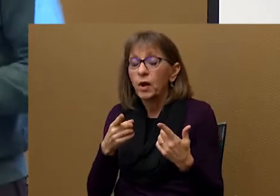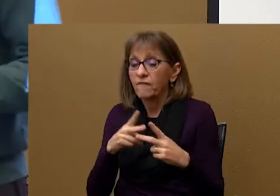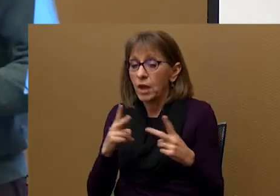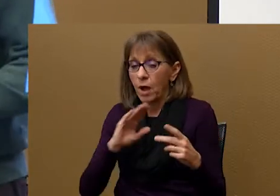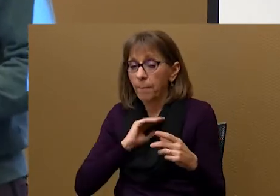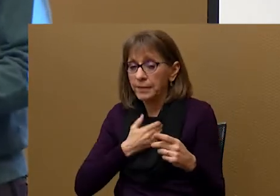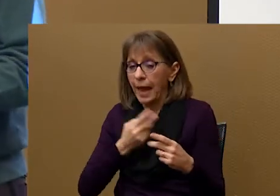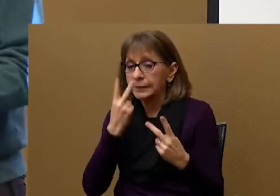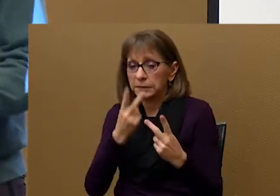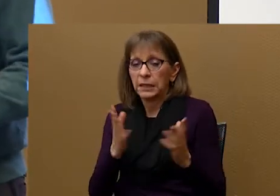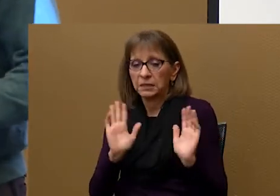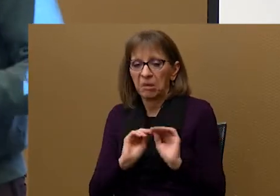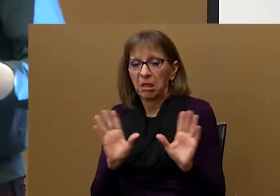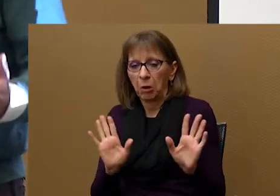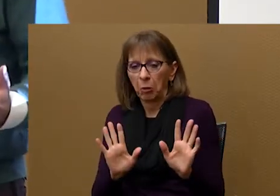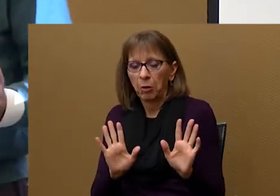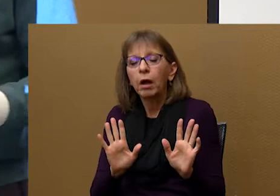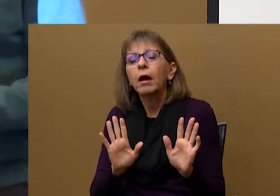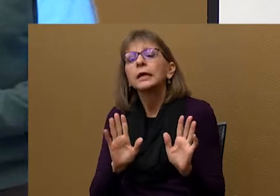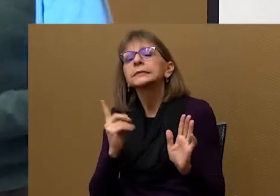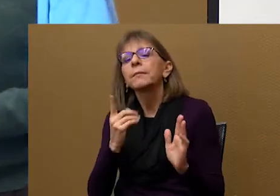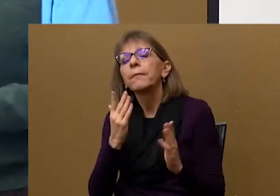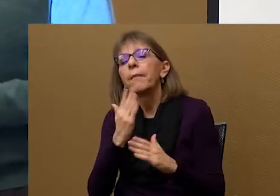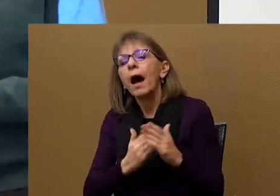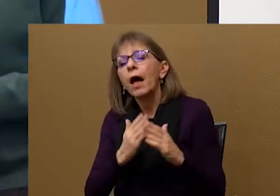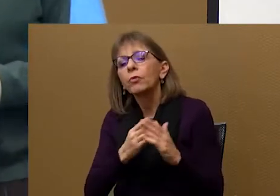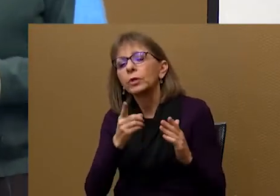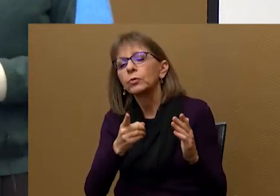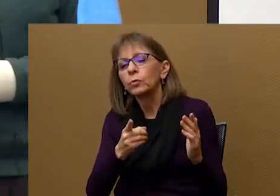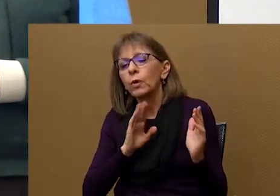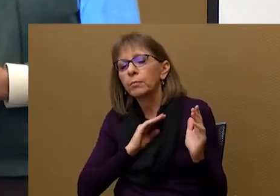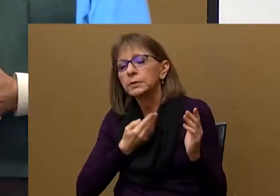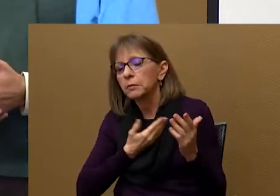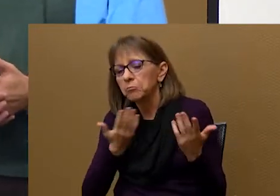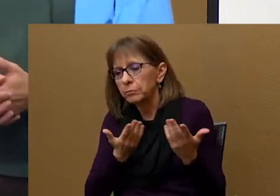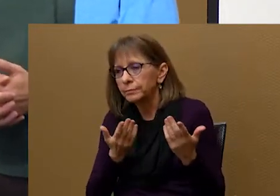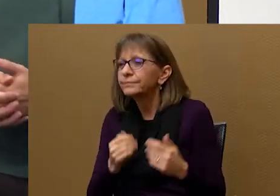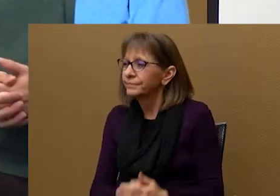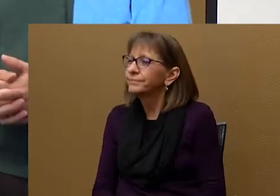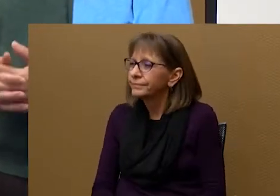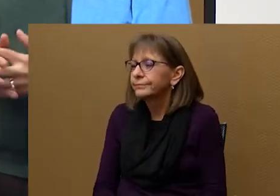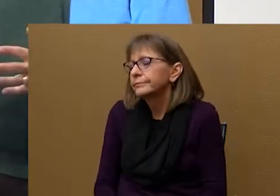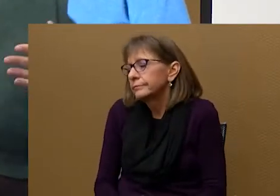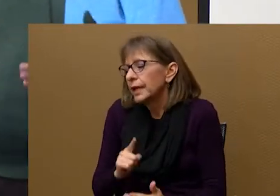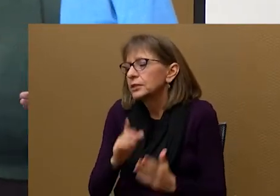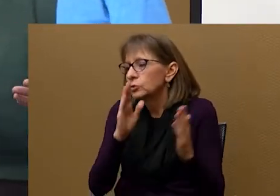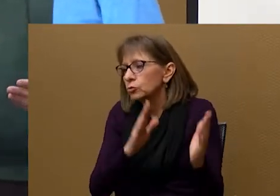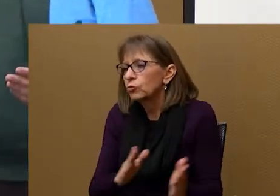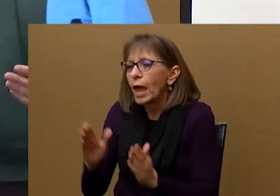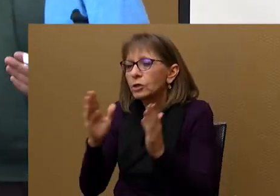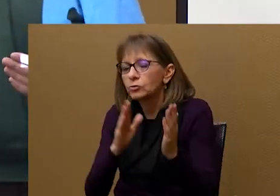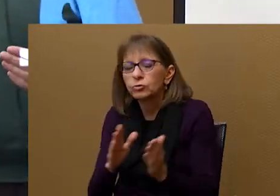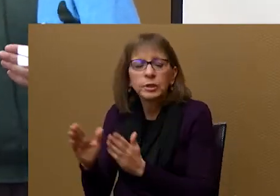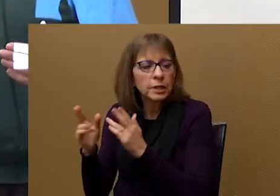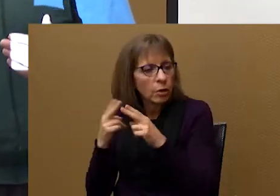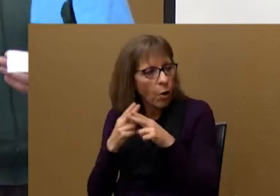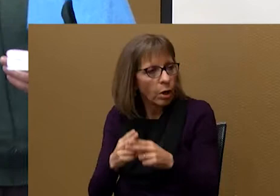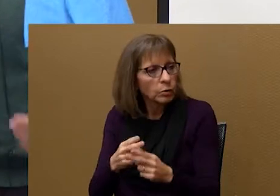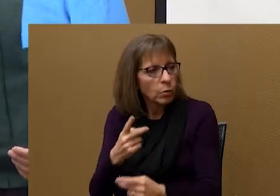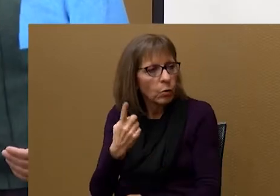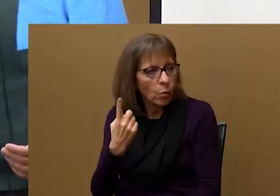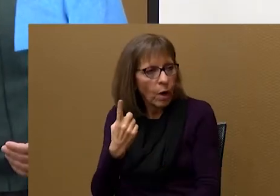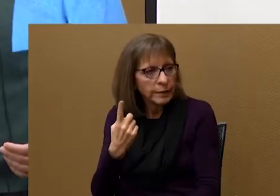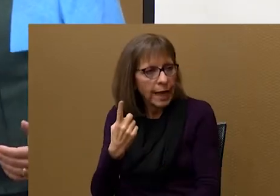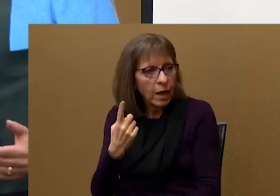upset, this is bothering you, something like that. I would generally, though, in a situation like that, use a strategy that I call going